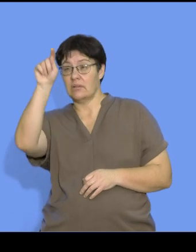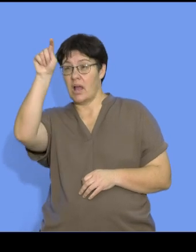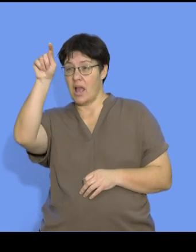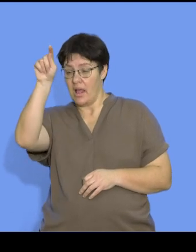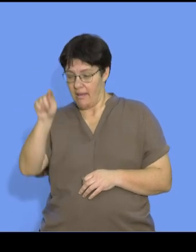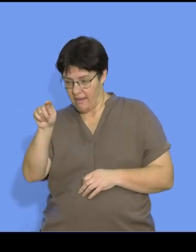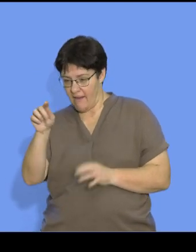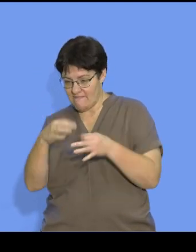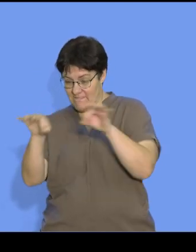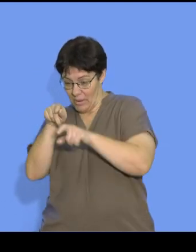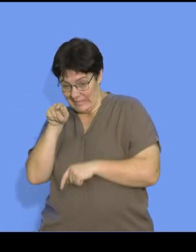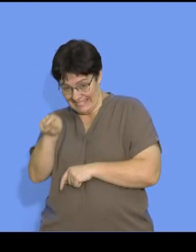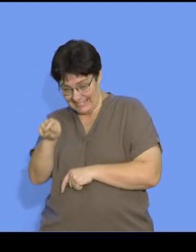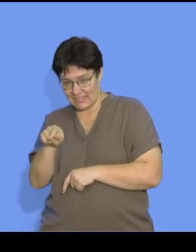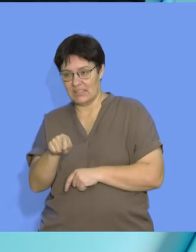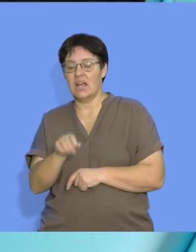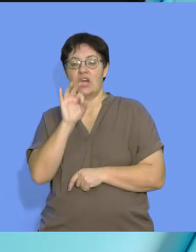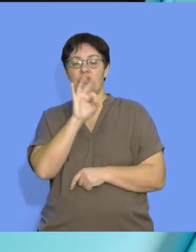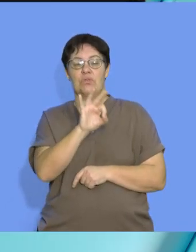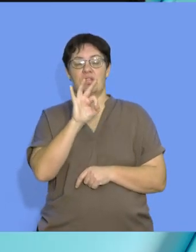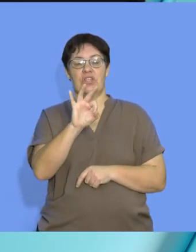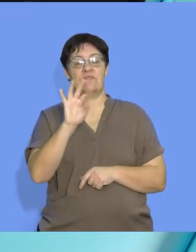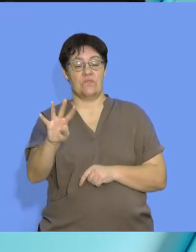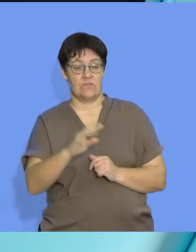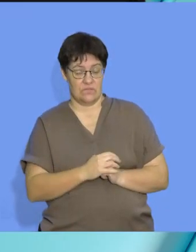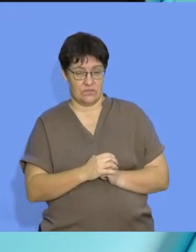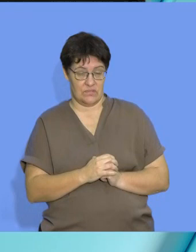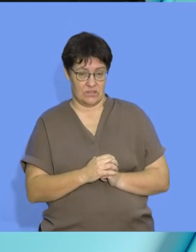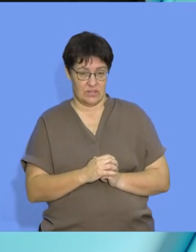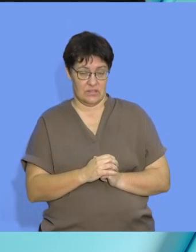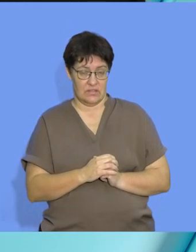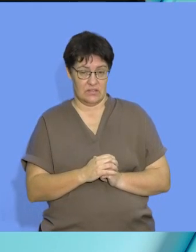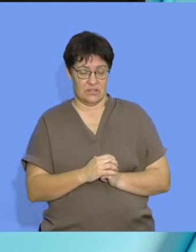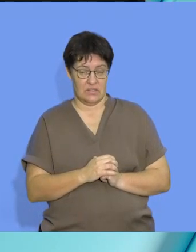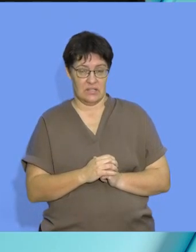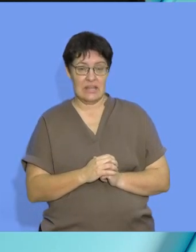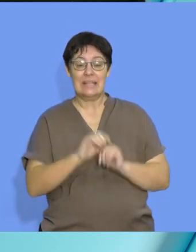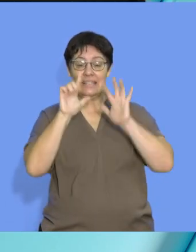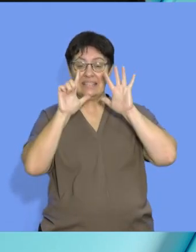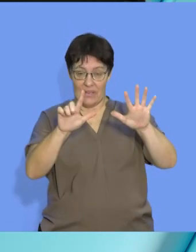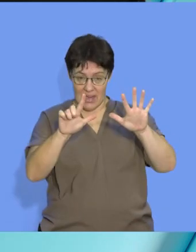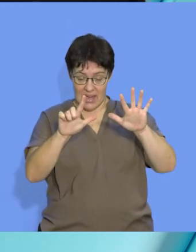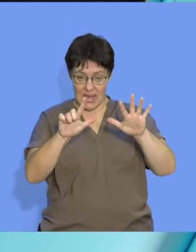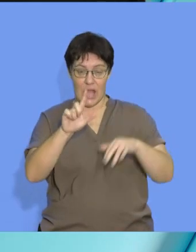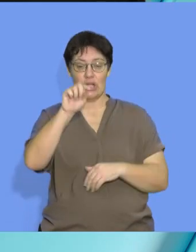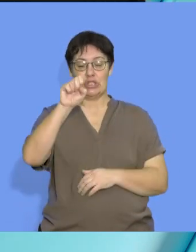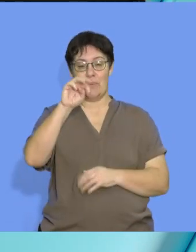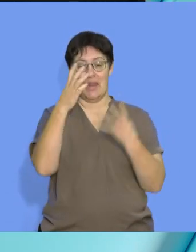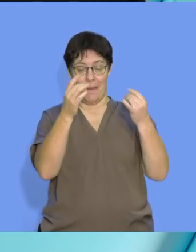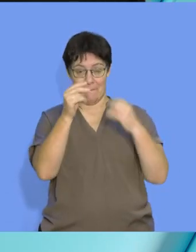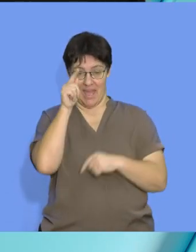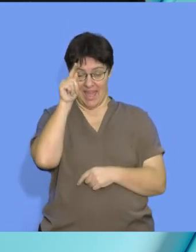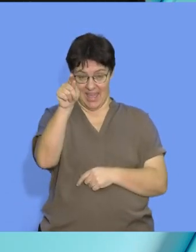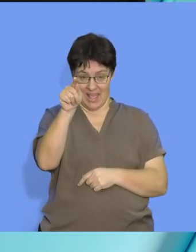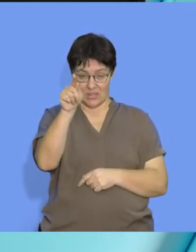334. So with that example, 7 is my term number